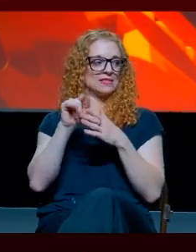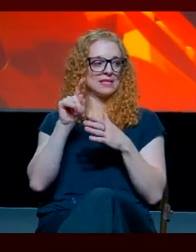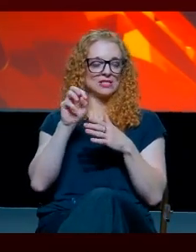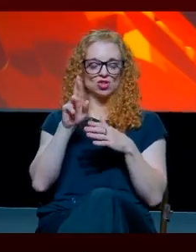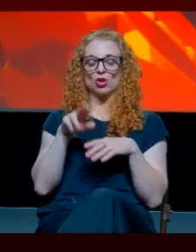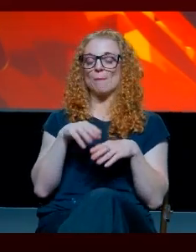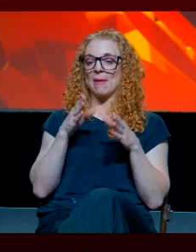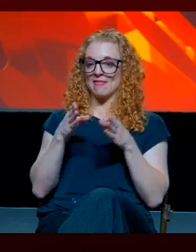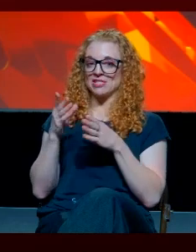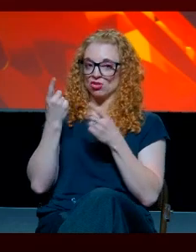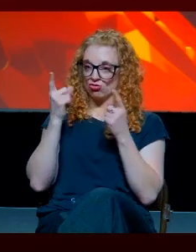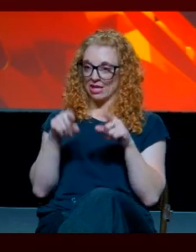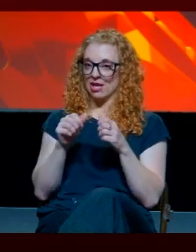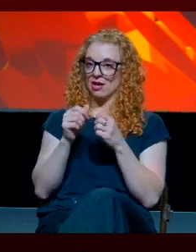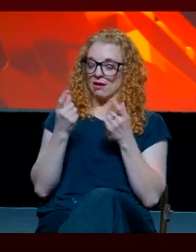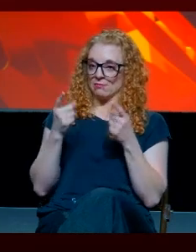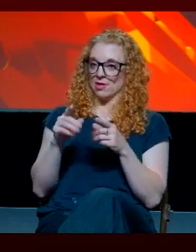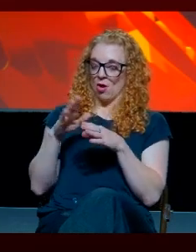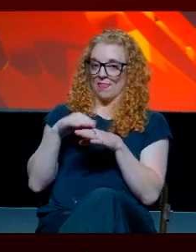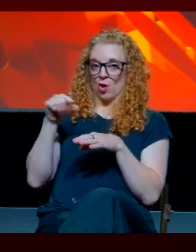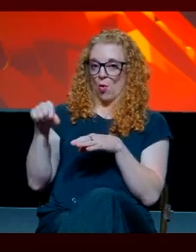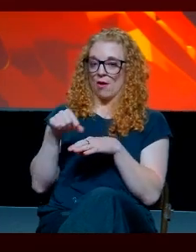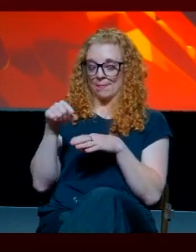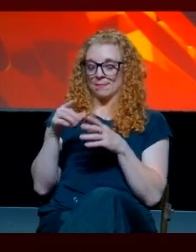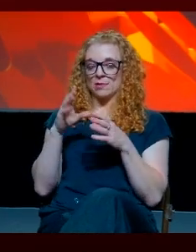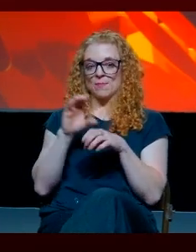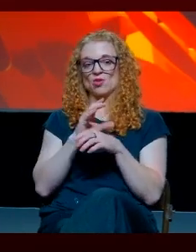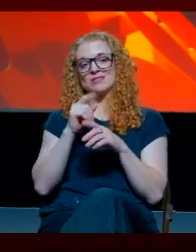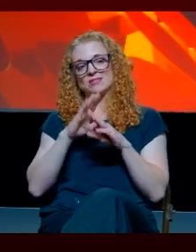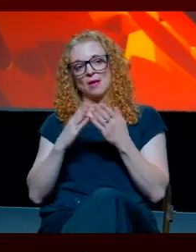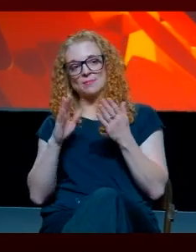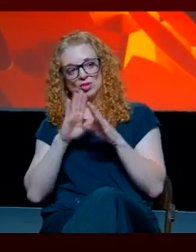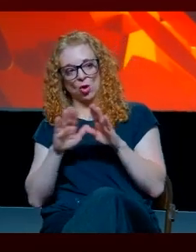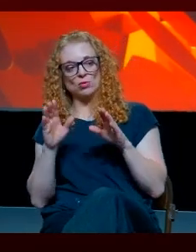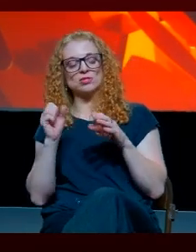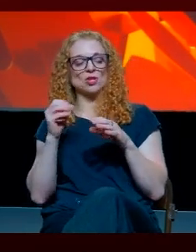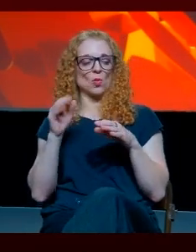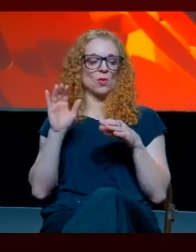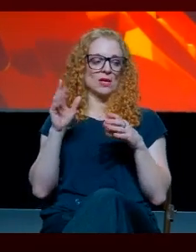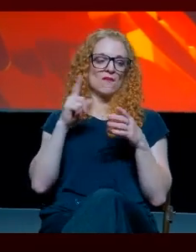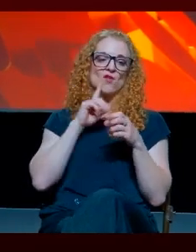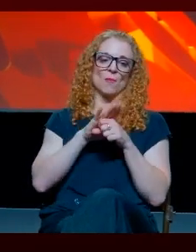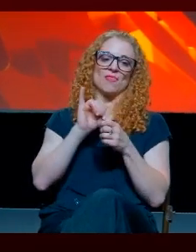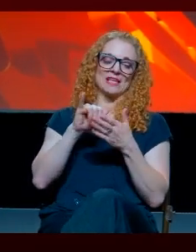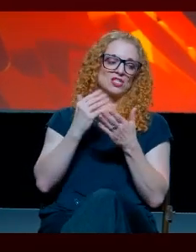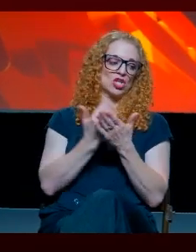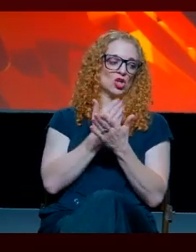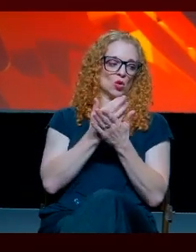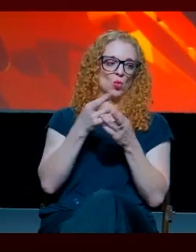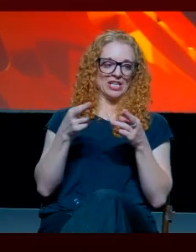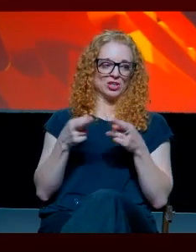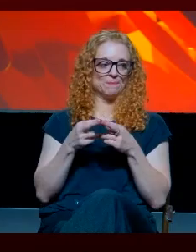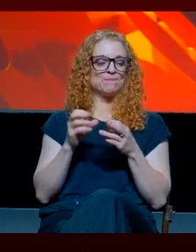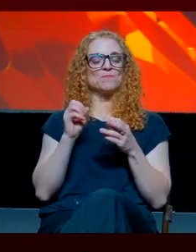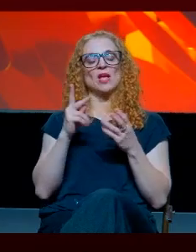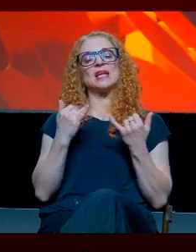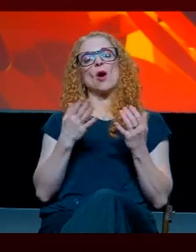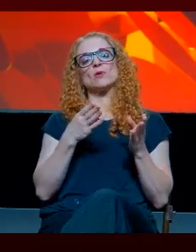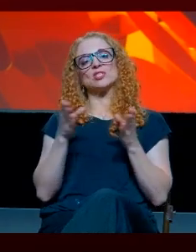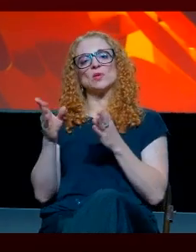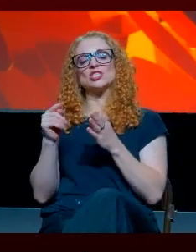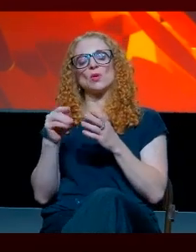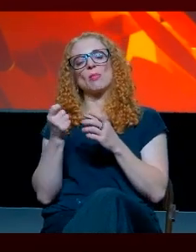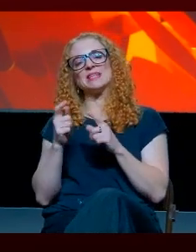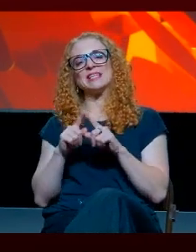what we get on a quantum computer, and others don't, so confirming that we're in this new regime. So now I want to switch slightly to a little